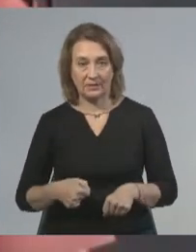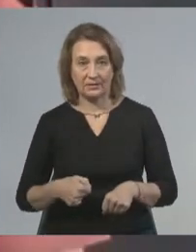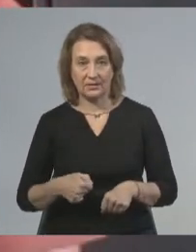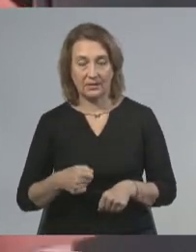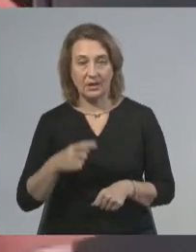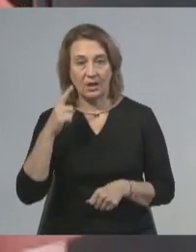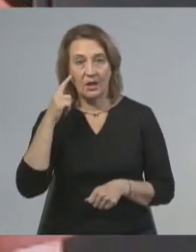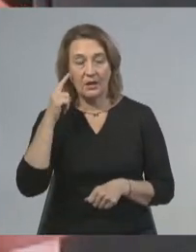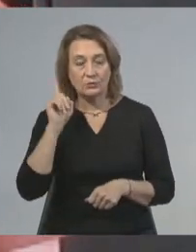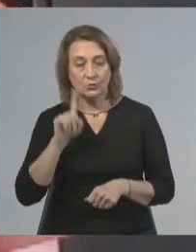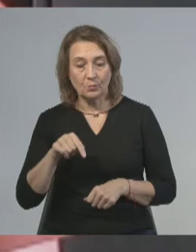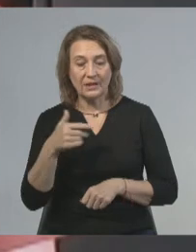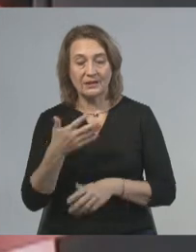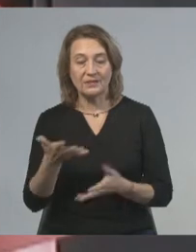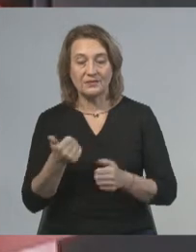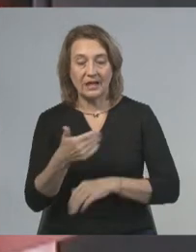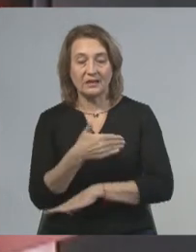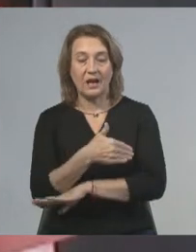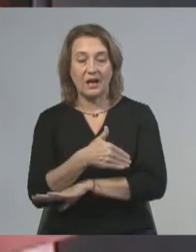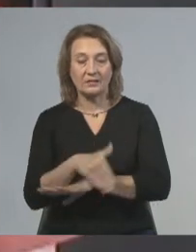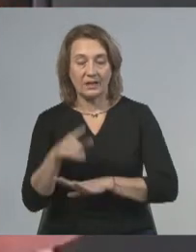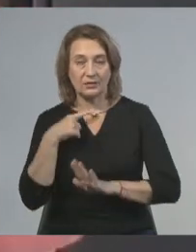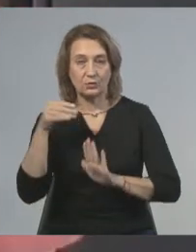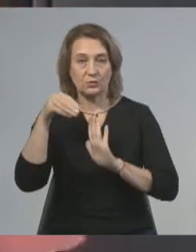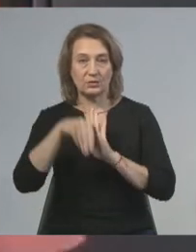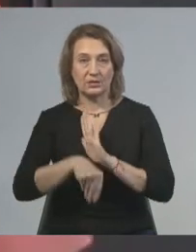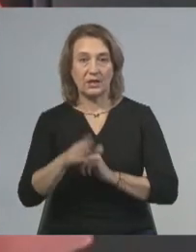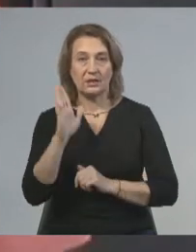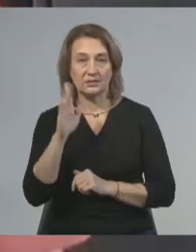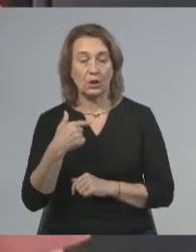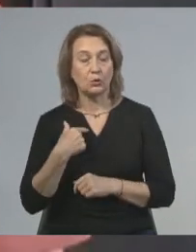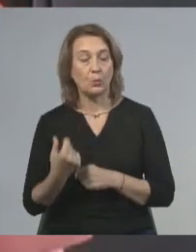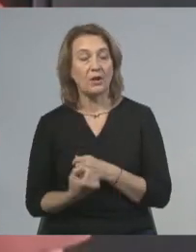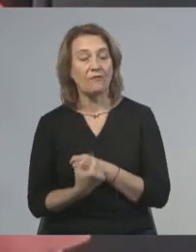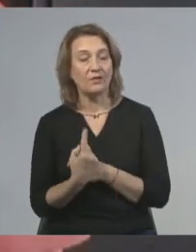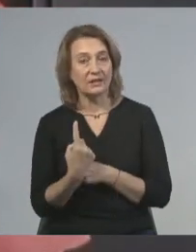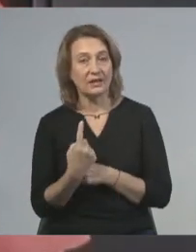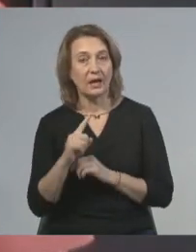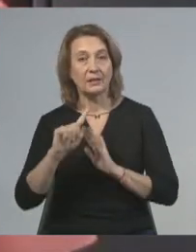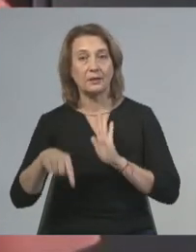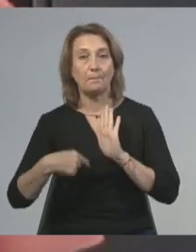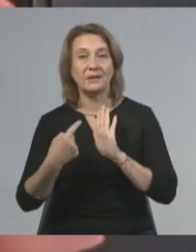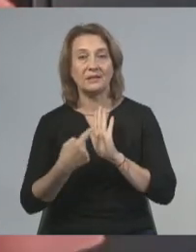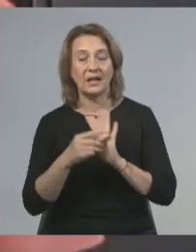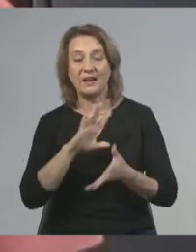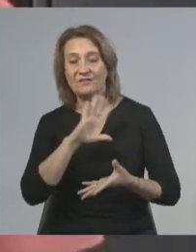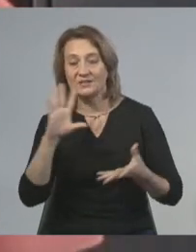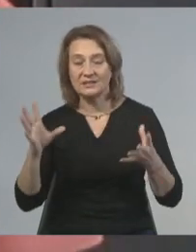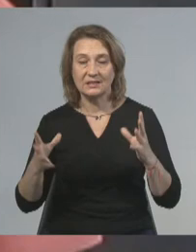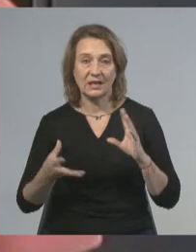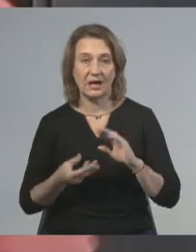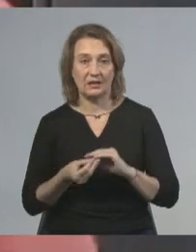people changed the address for voting i have a question